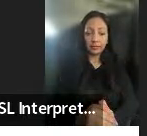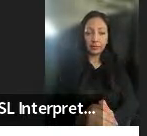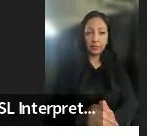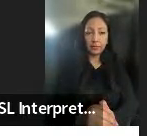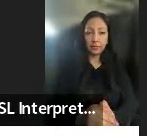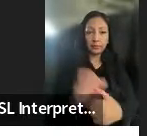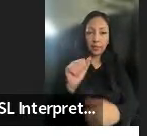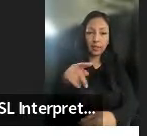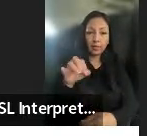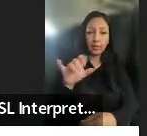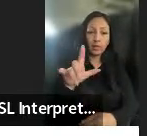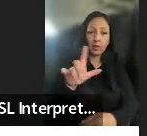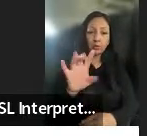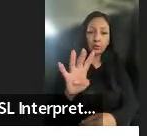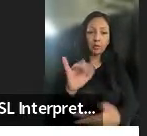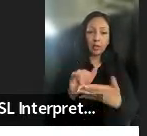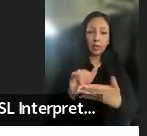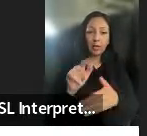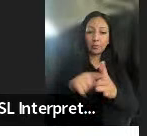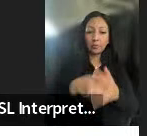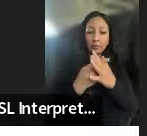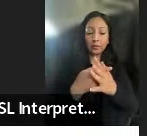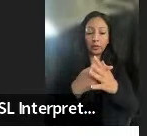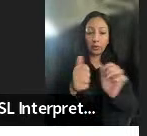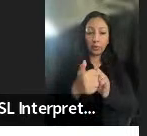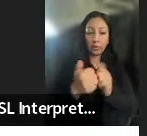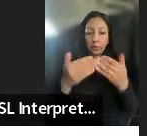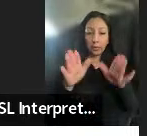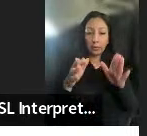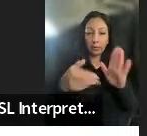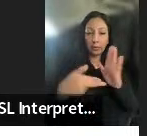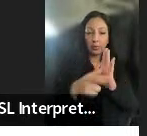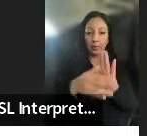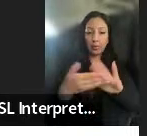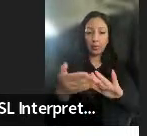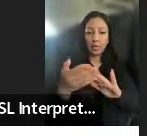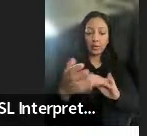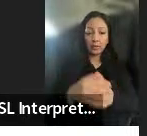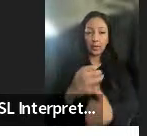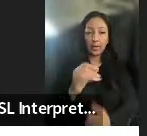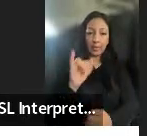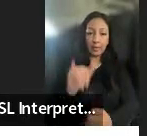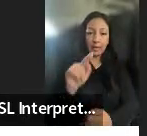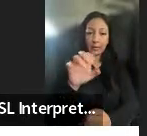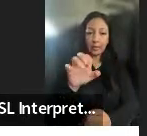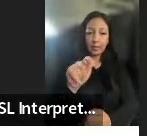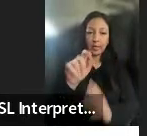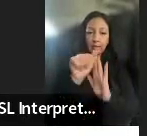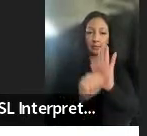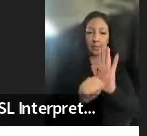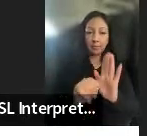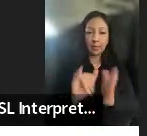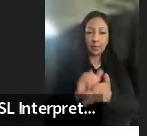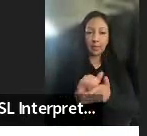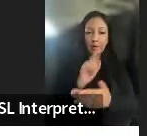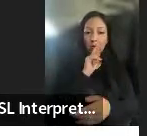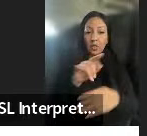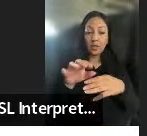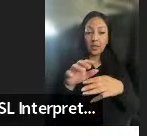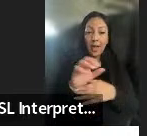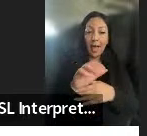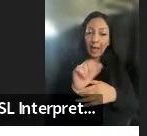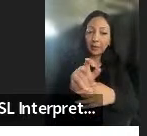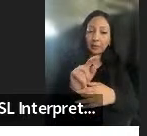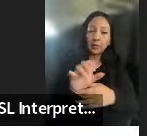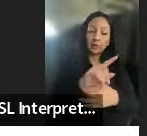April 24th is going to be the official start of the public review process. And that text amendment, that the actual zoning text,